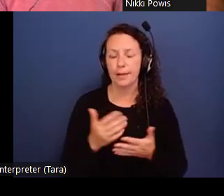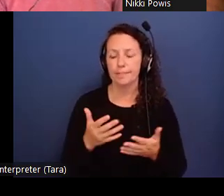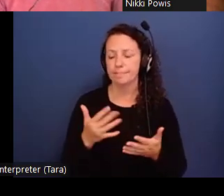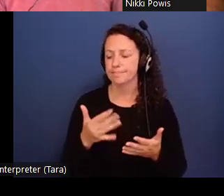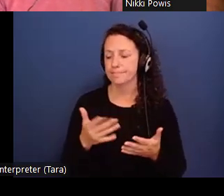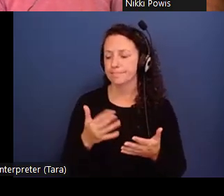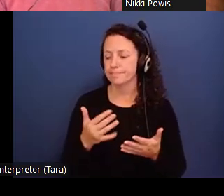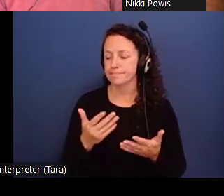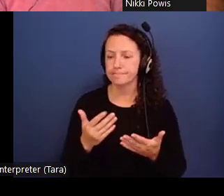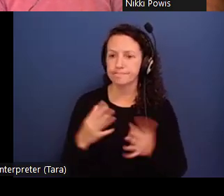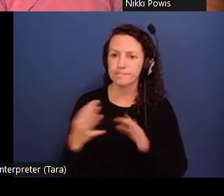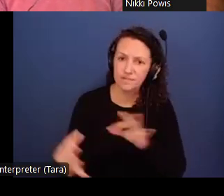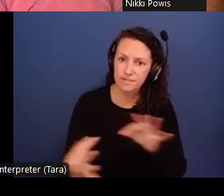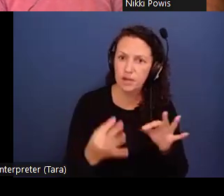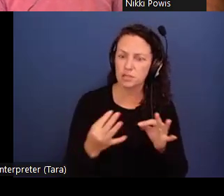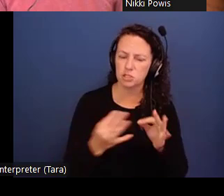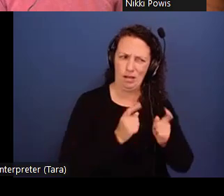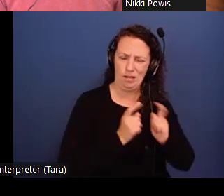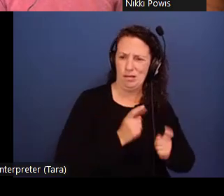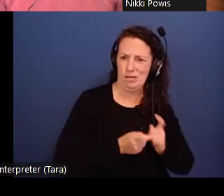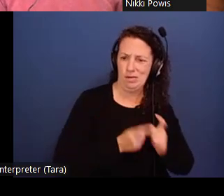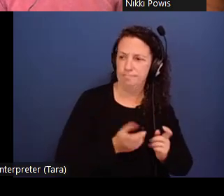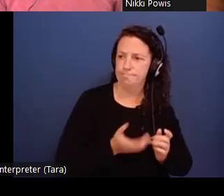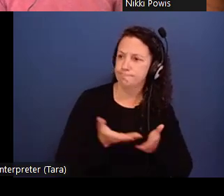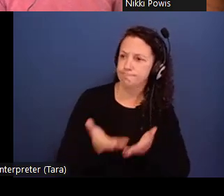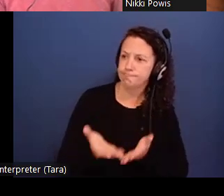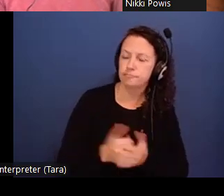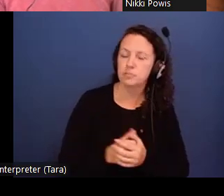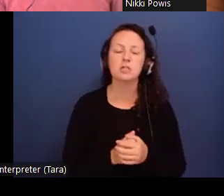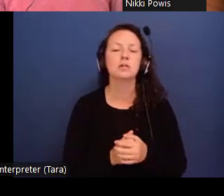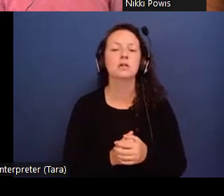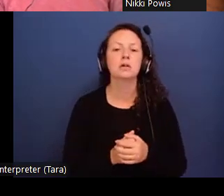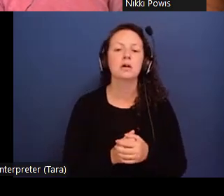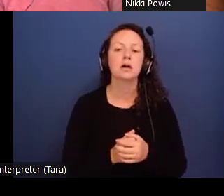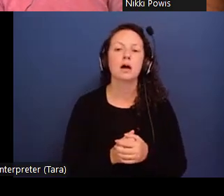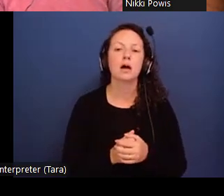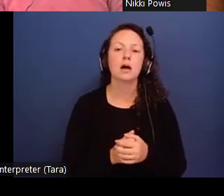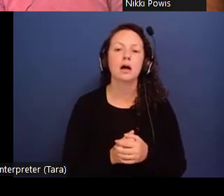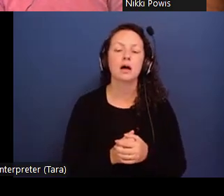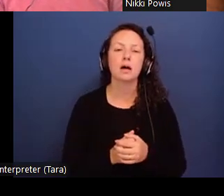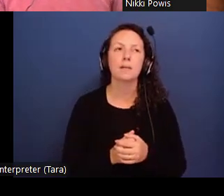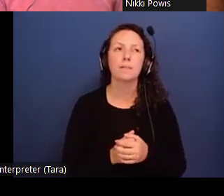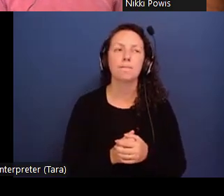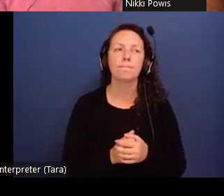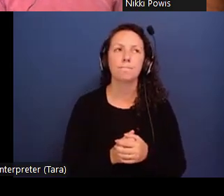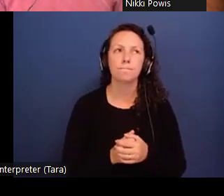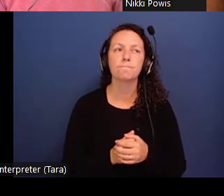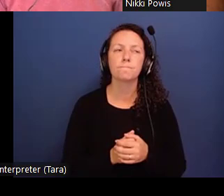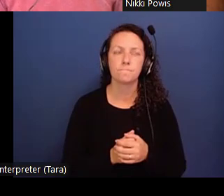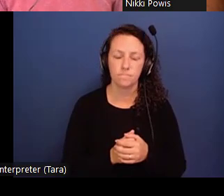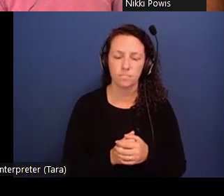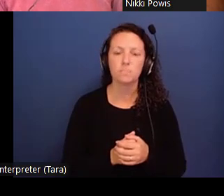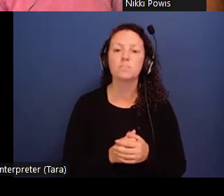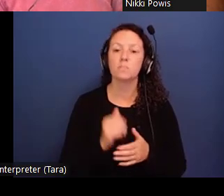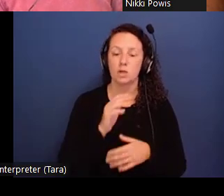your guidance and feedback. So the other thing is that also send a link to the